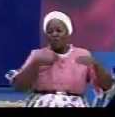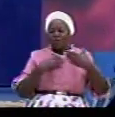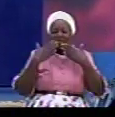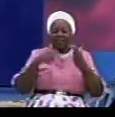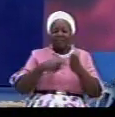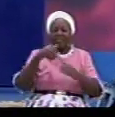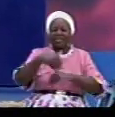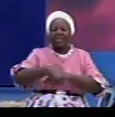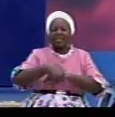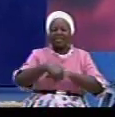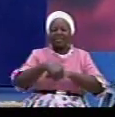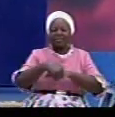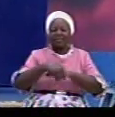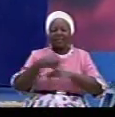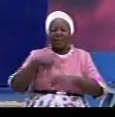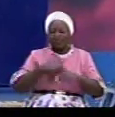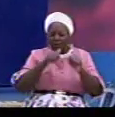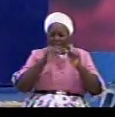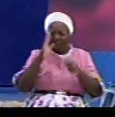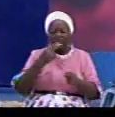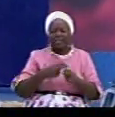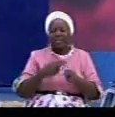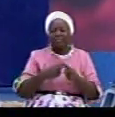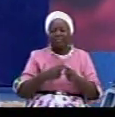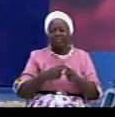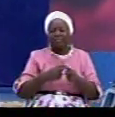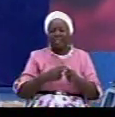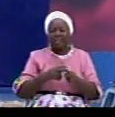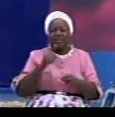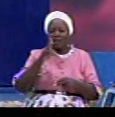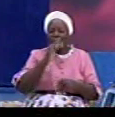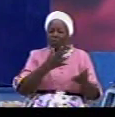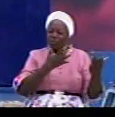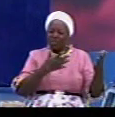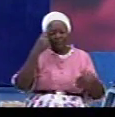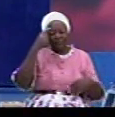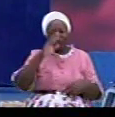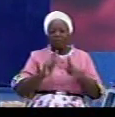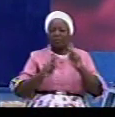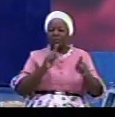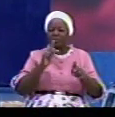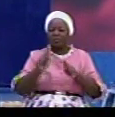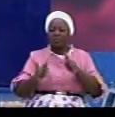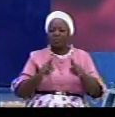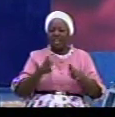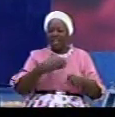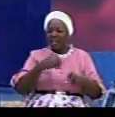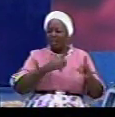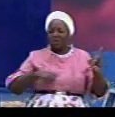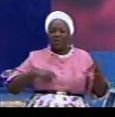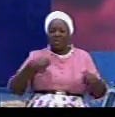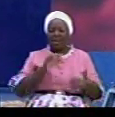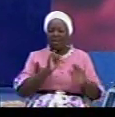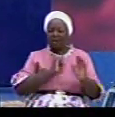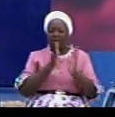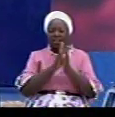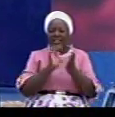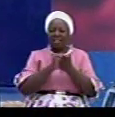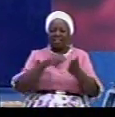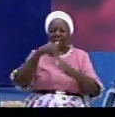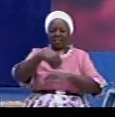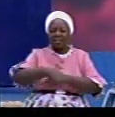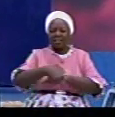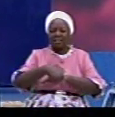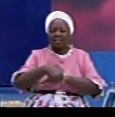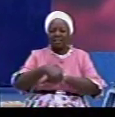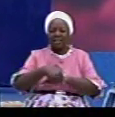tonight. We bless your name. You've been waiting for your people. And Lord, we pray that tonight,